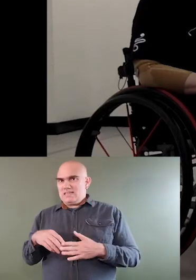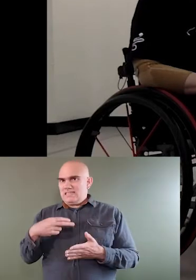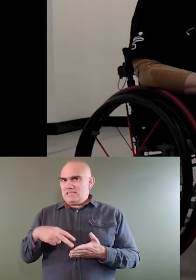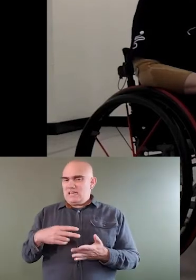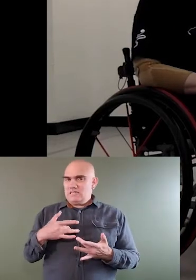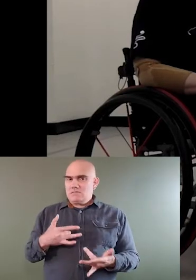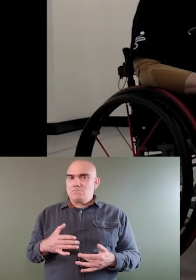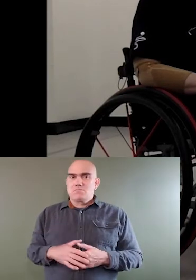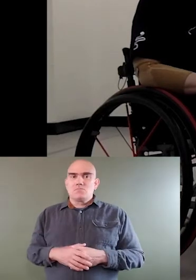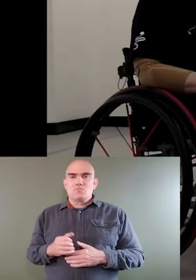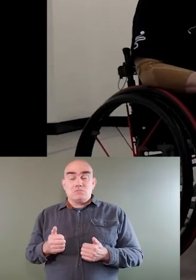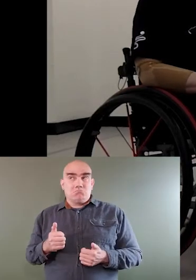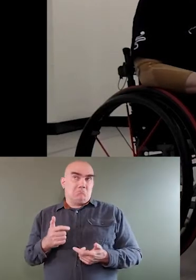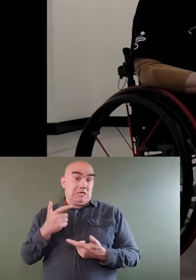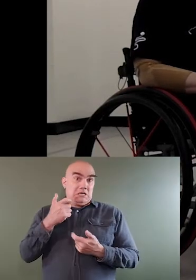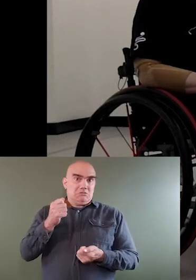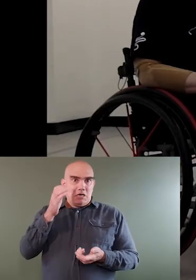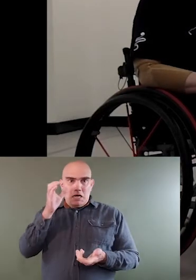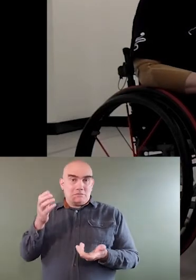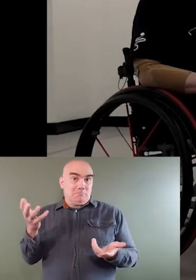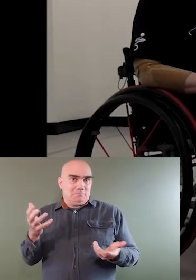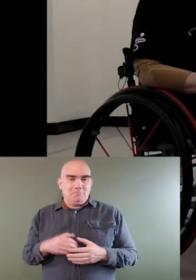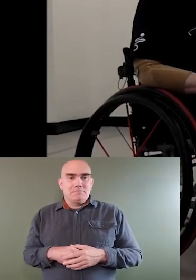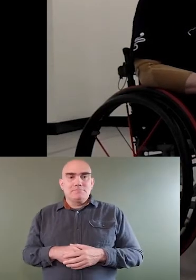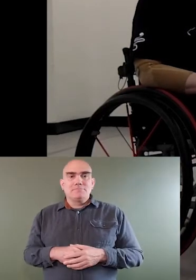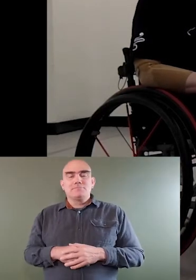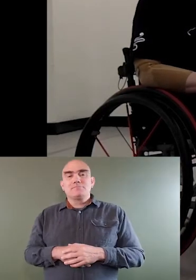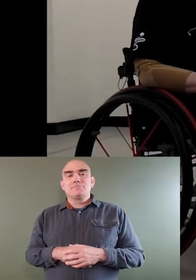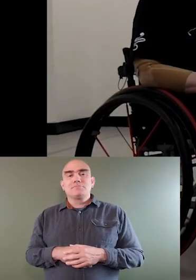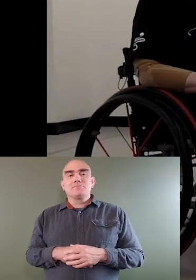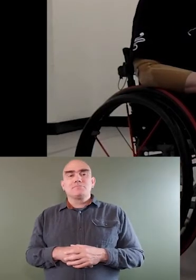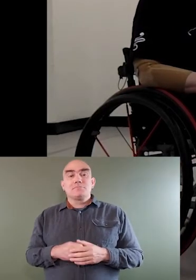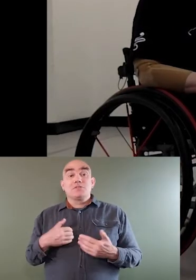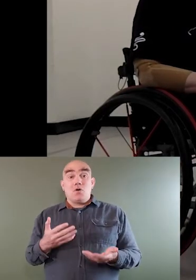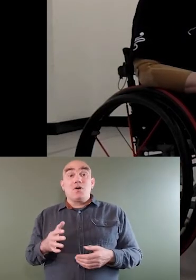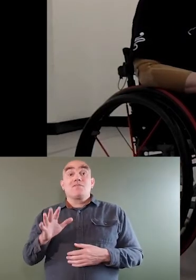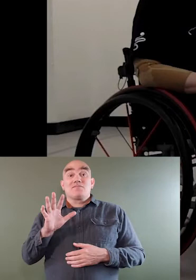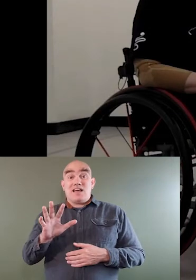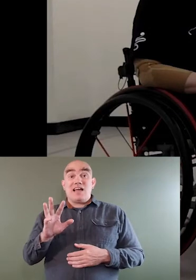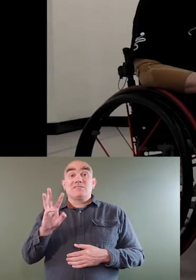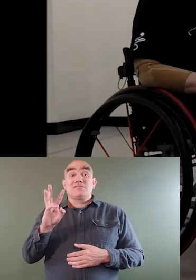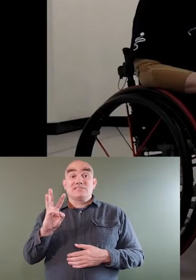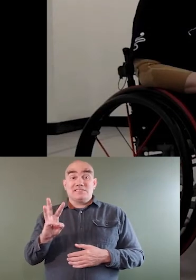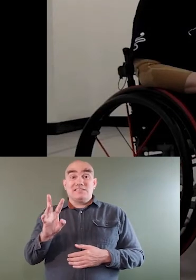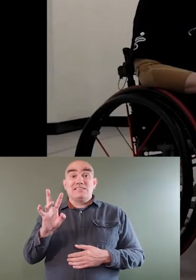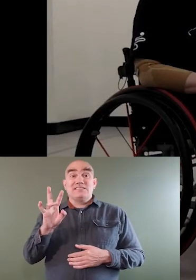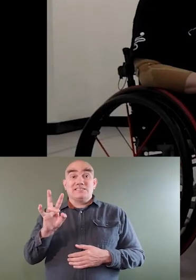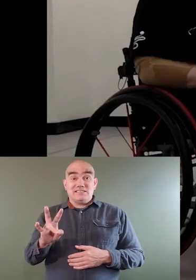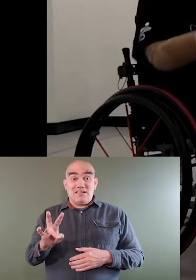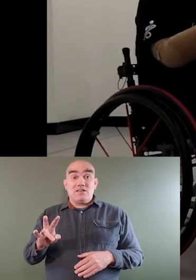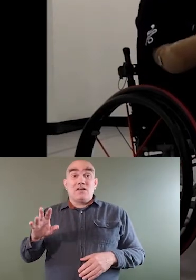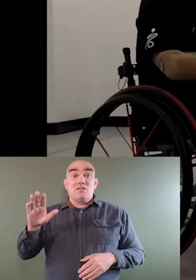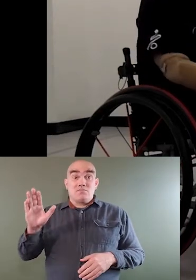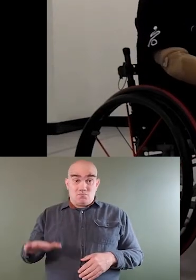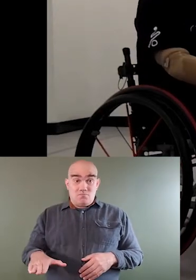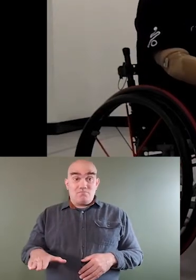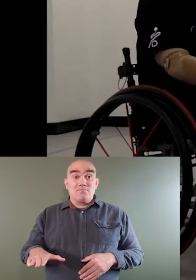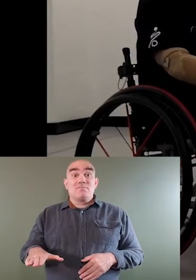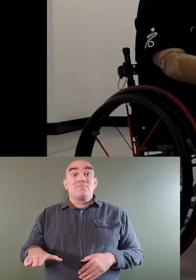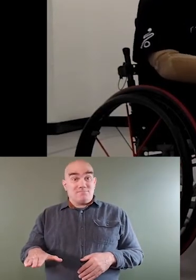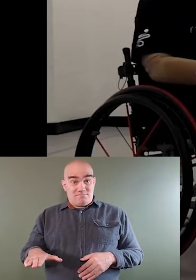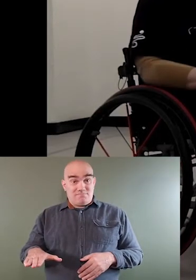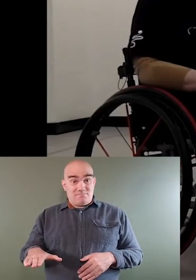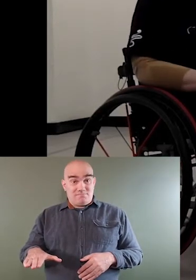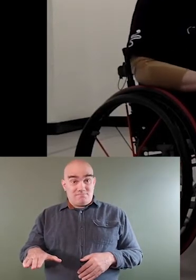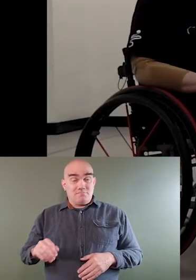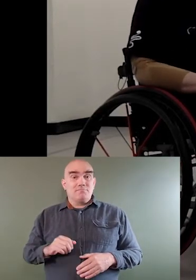dance, which is an interesting concept. We go 5, 6, 7, move 8.